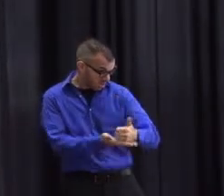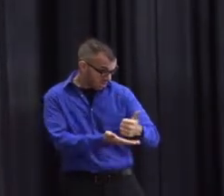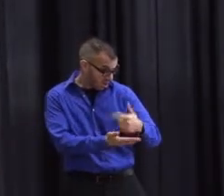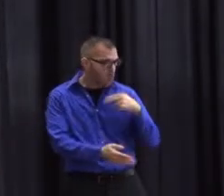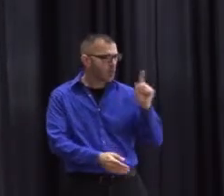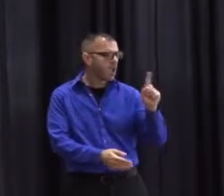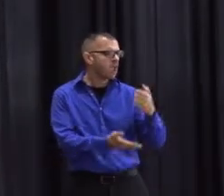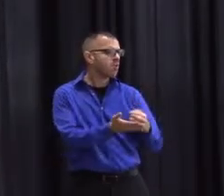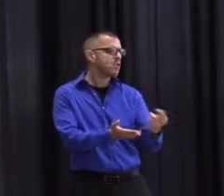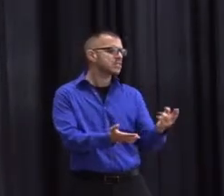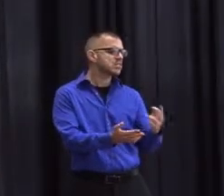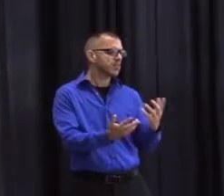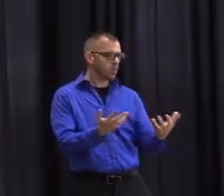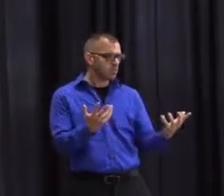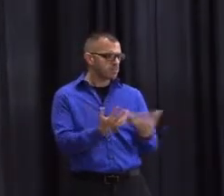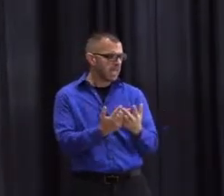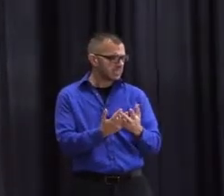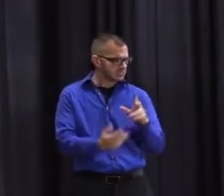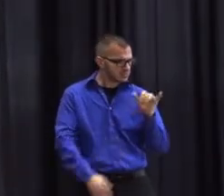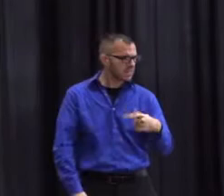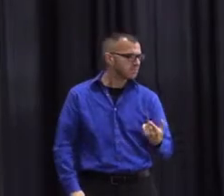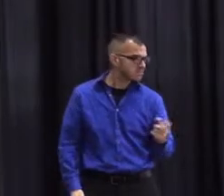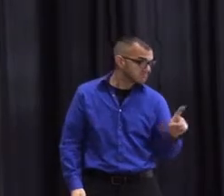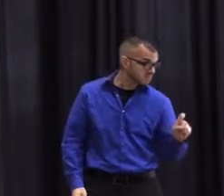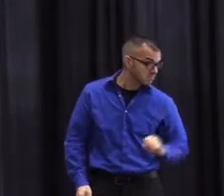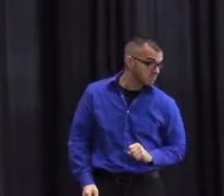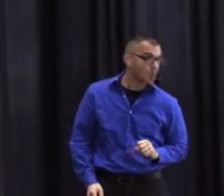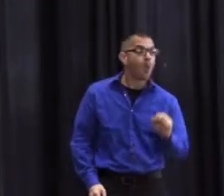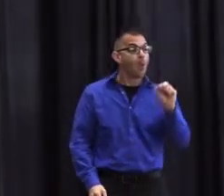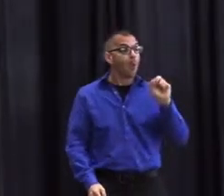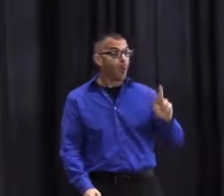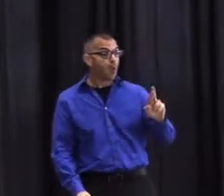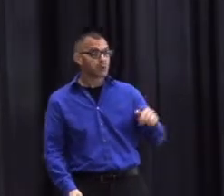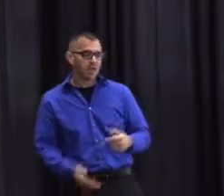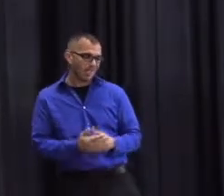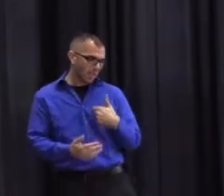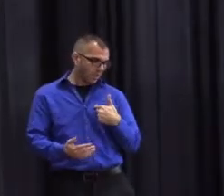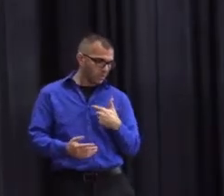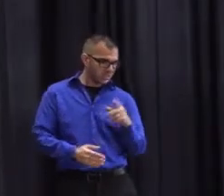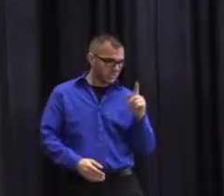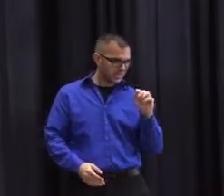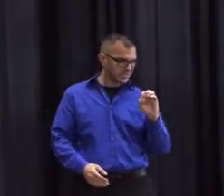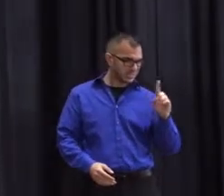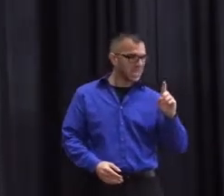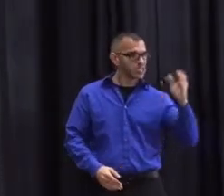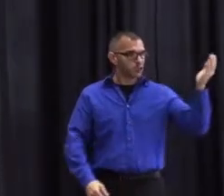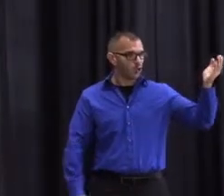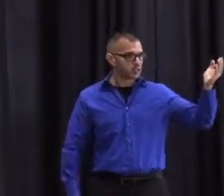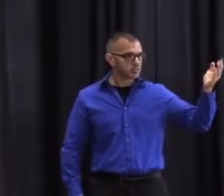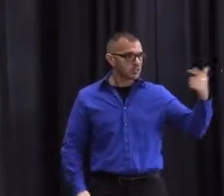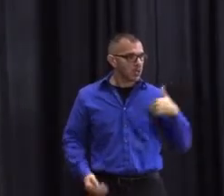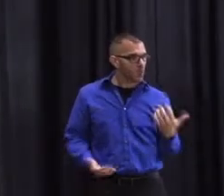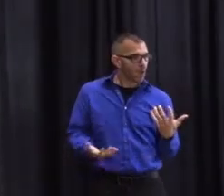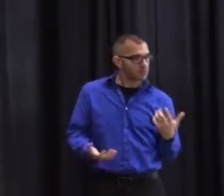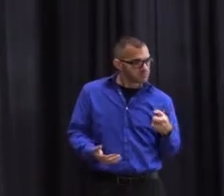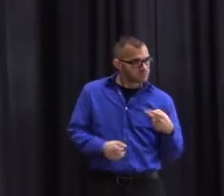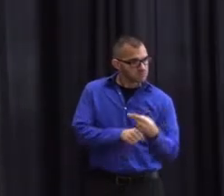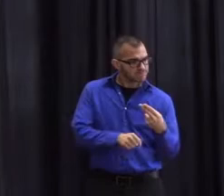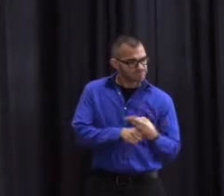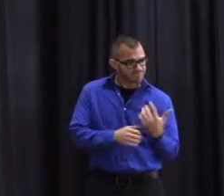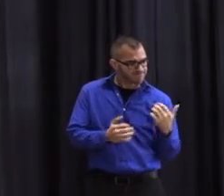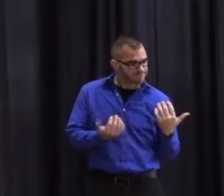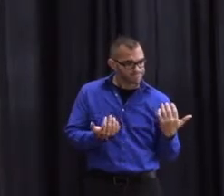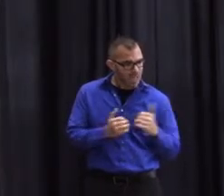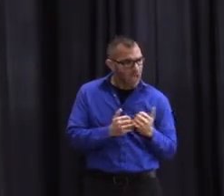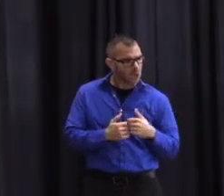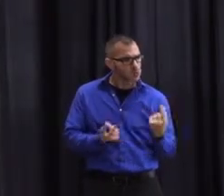some resources that would facilitate that? Or, I really want to use this TED Talk. I love this TED Talk, but I'm not exactly